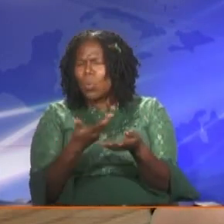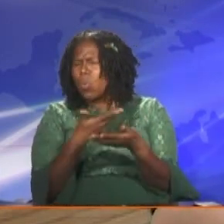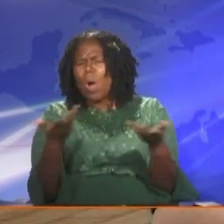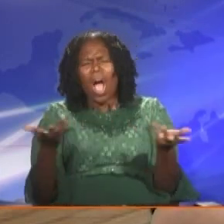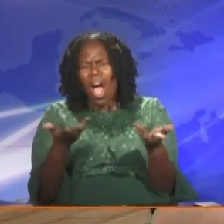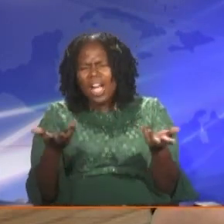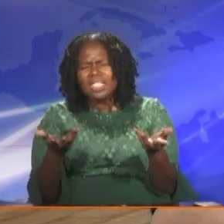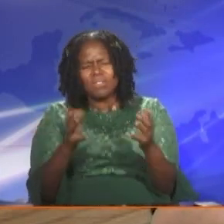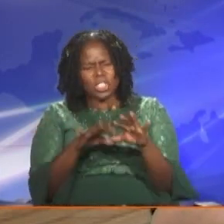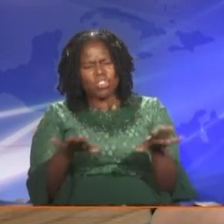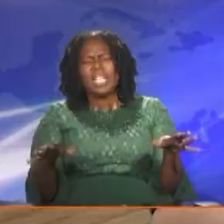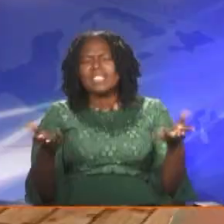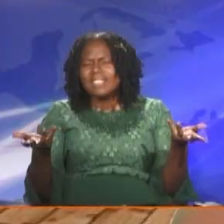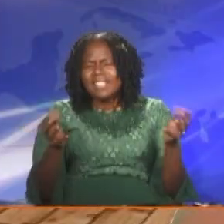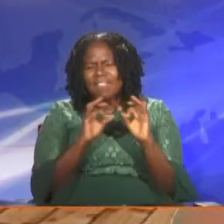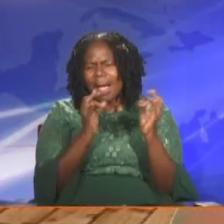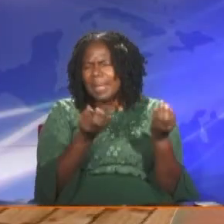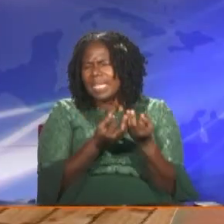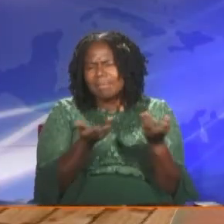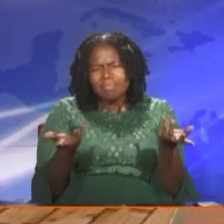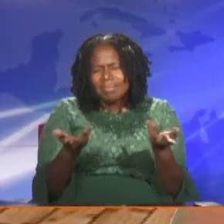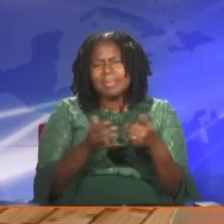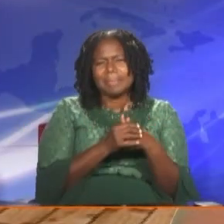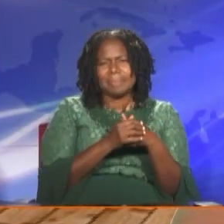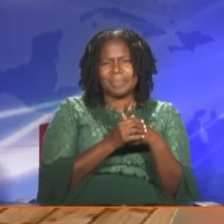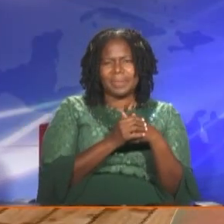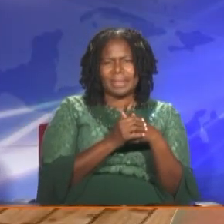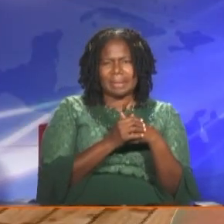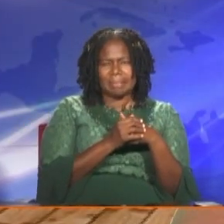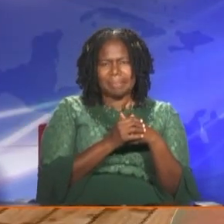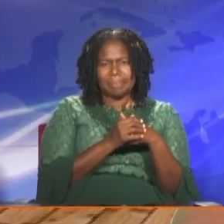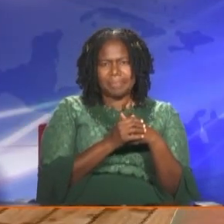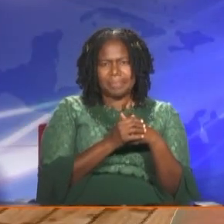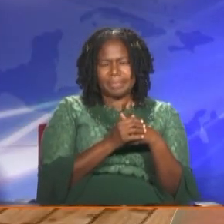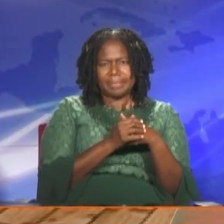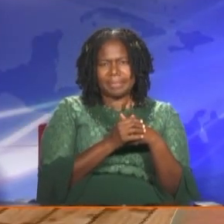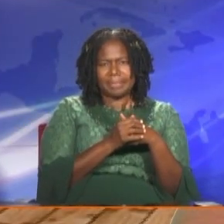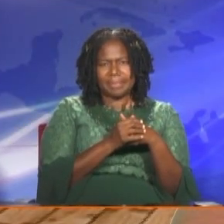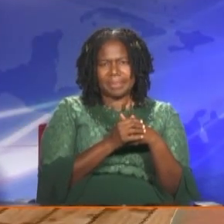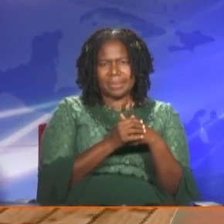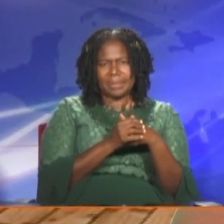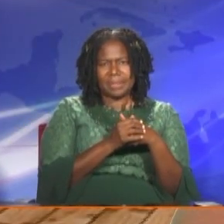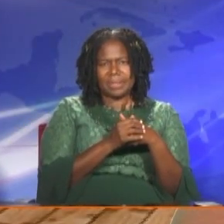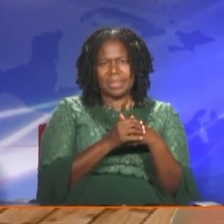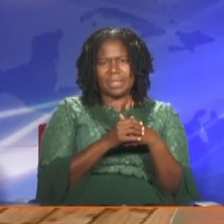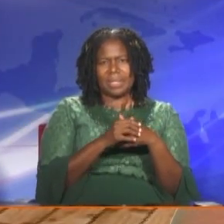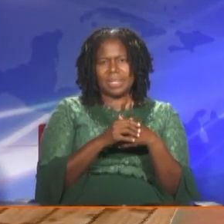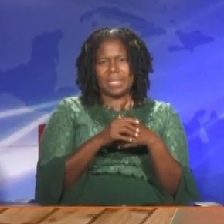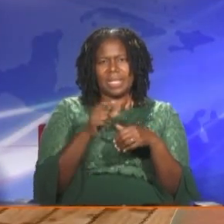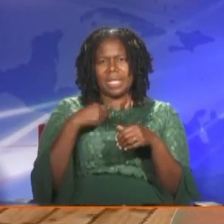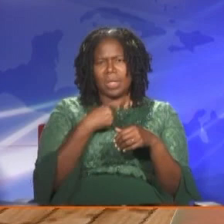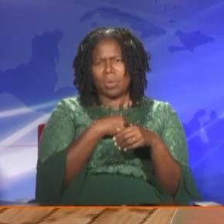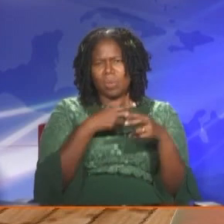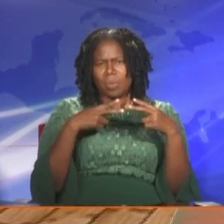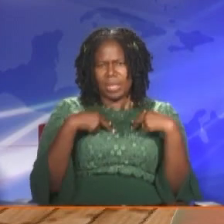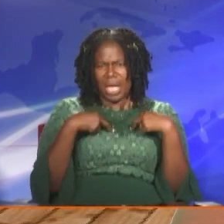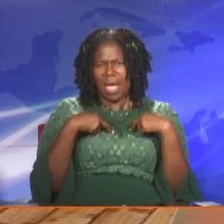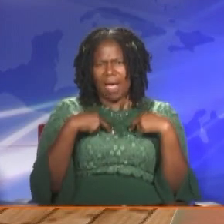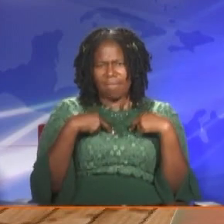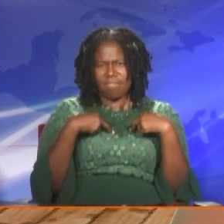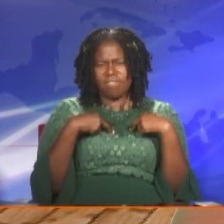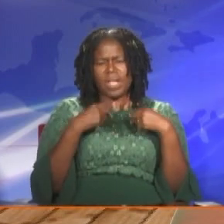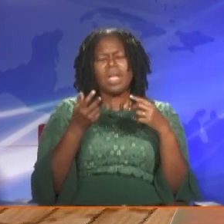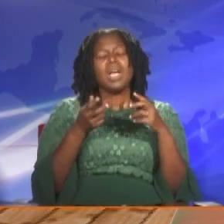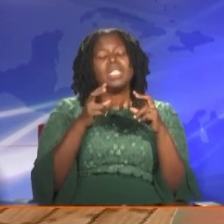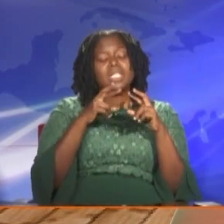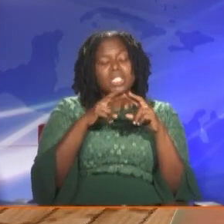available? Okay, so we don't really call it, but we assisting. We have a policy for child poverty just like that. We go through the